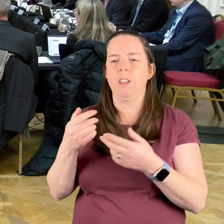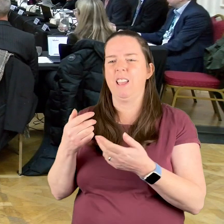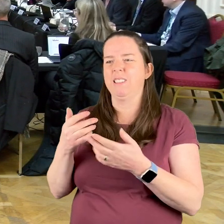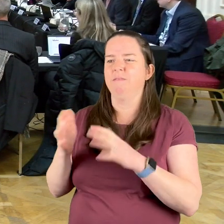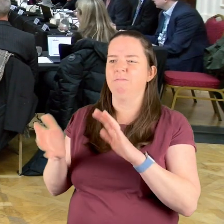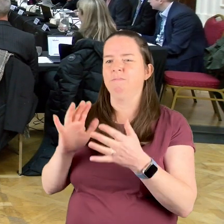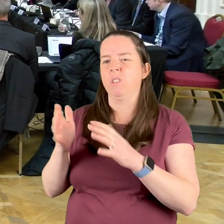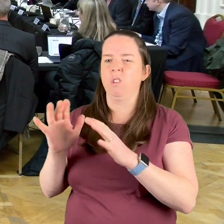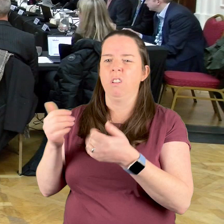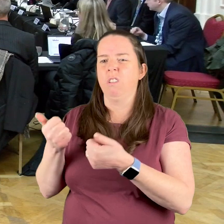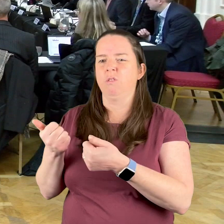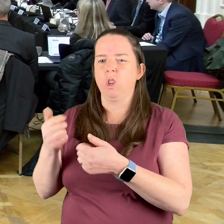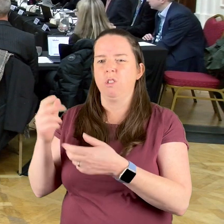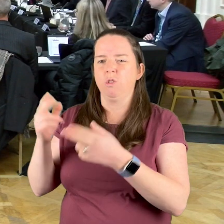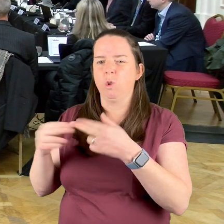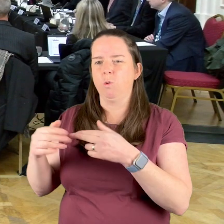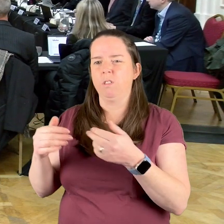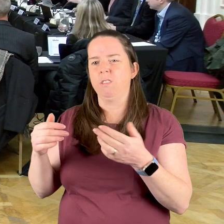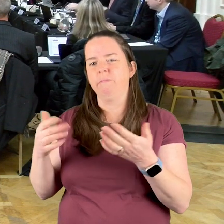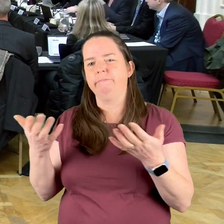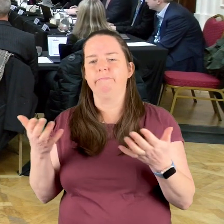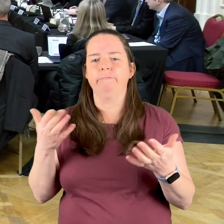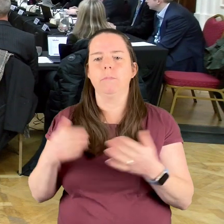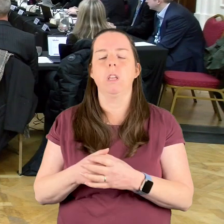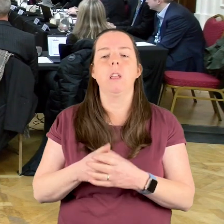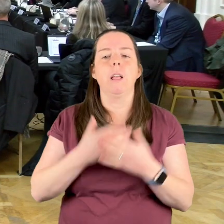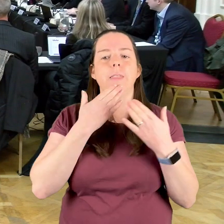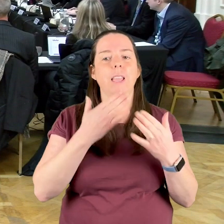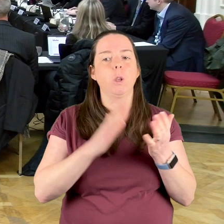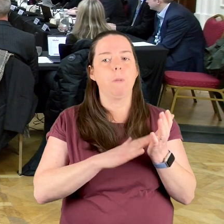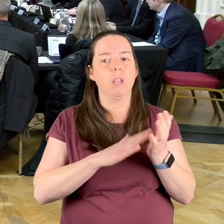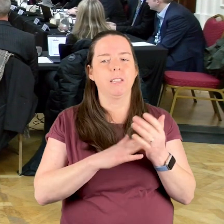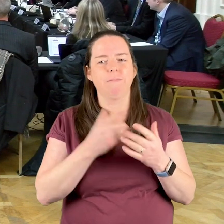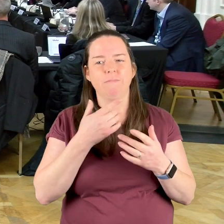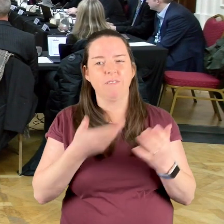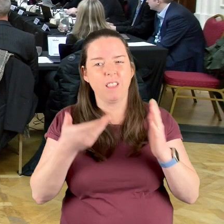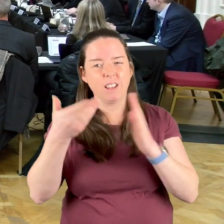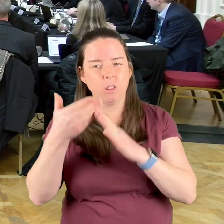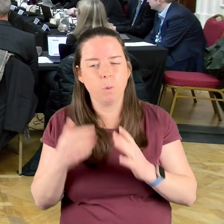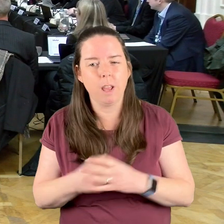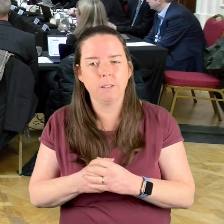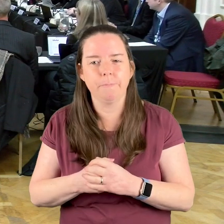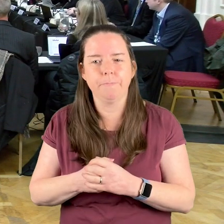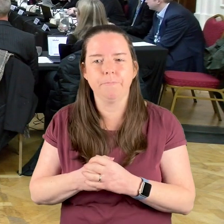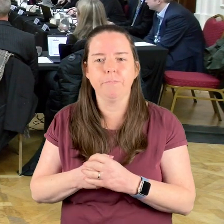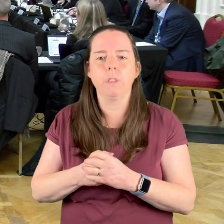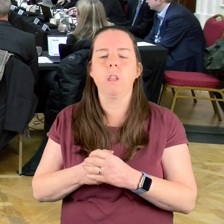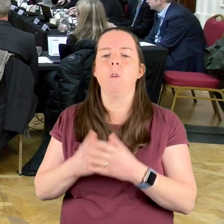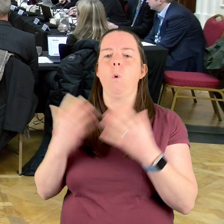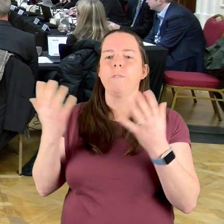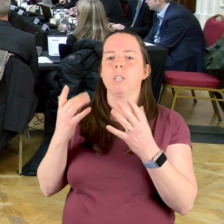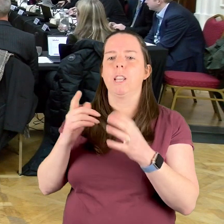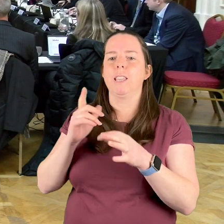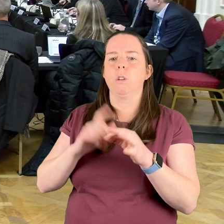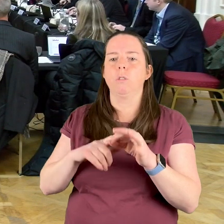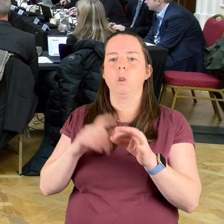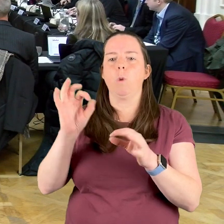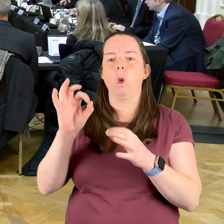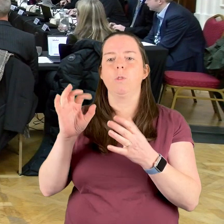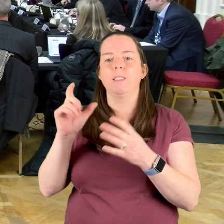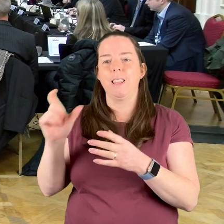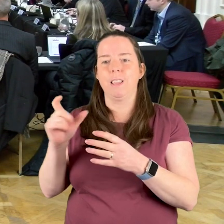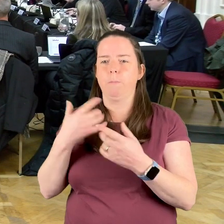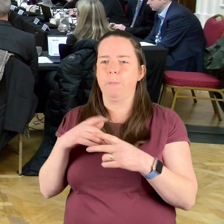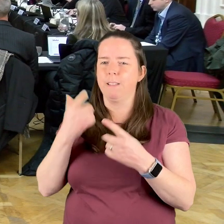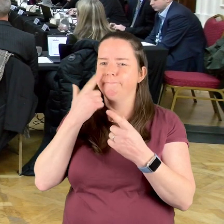good news. Thank you. Mercy, anything to add on this report? Obviously, at the QOC,